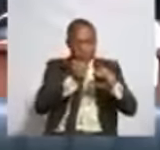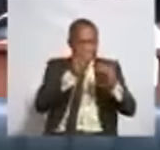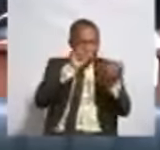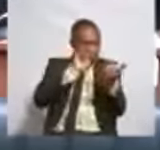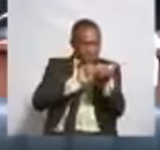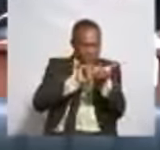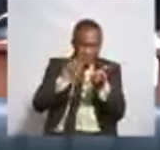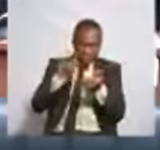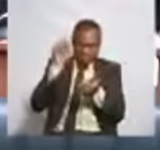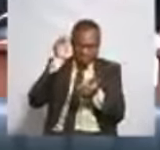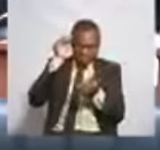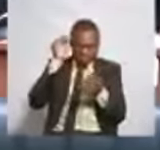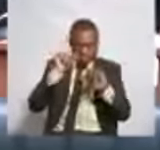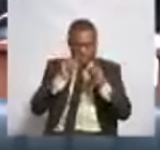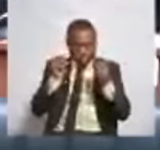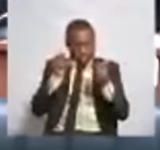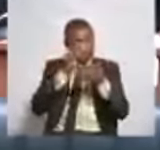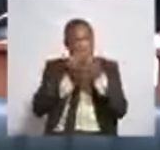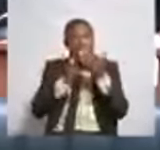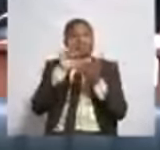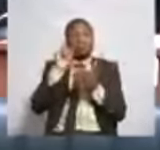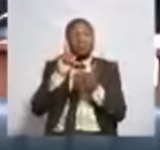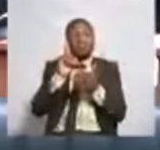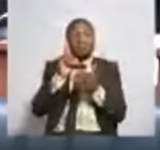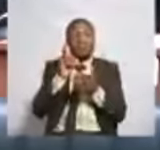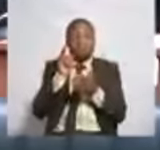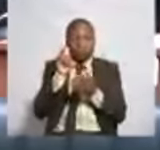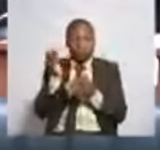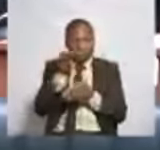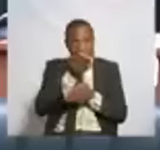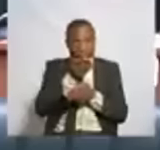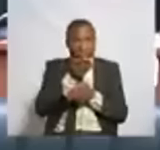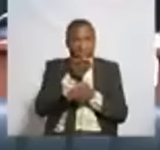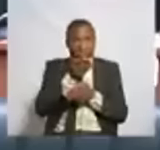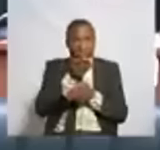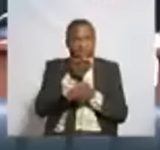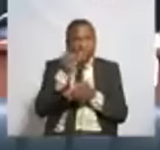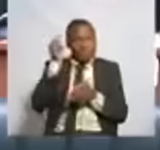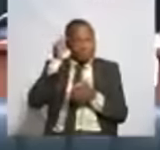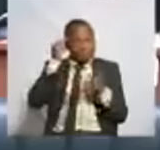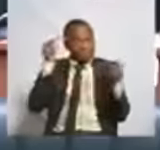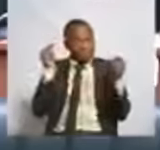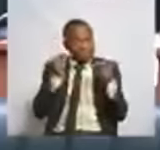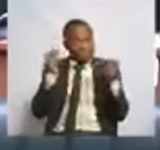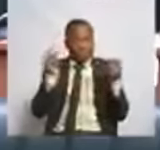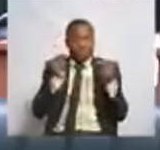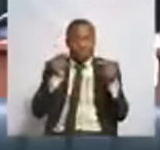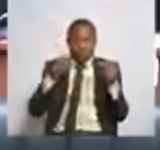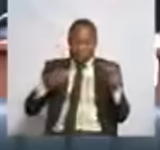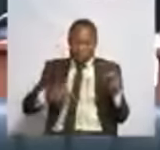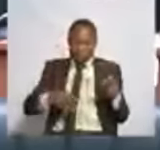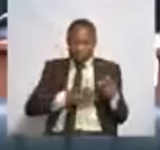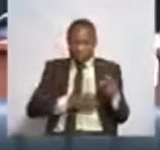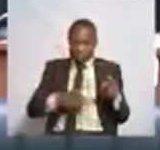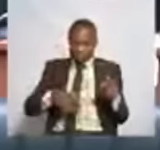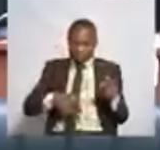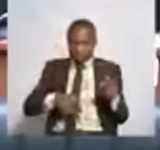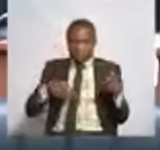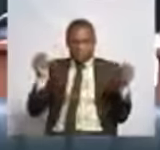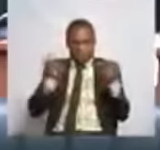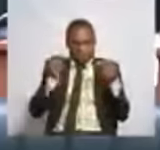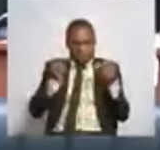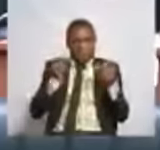know very well that when someone is inconvenienced by maybe a stomachache, in the homes where we